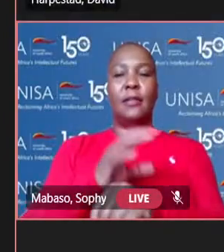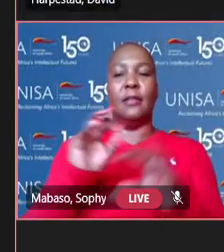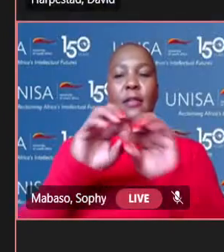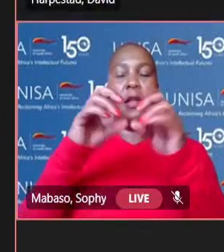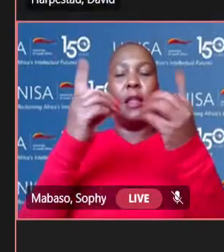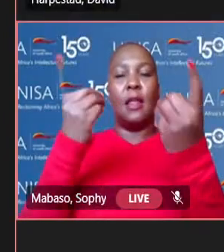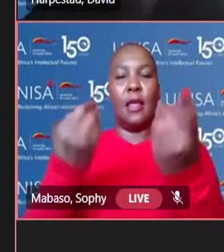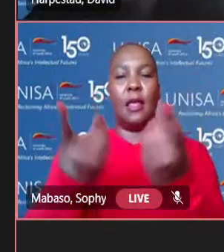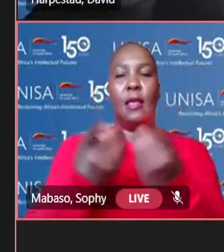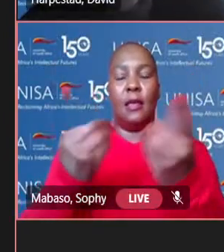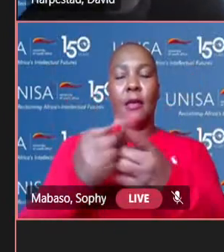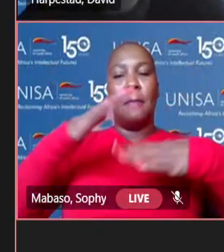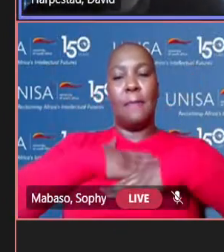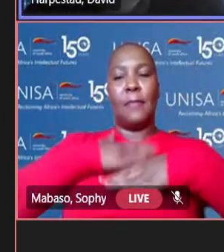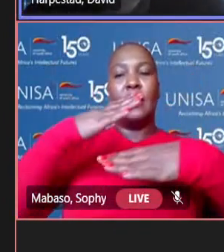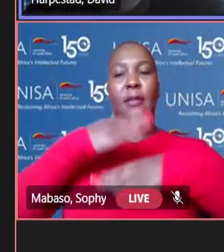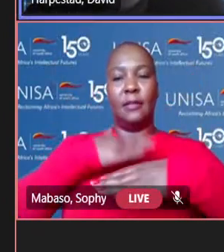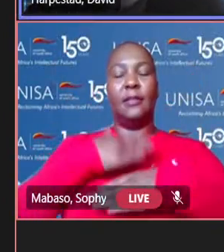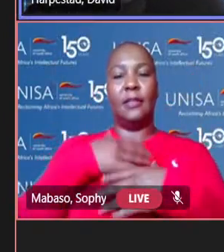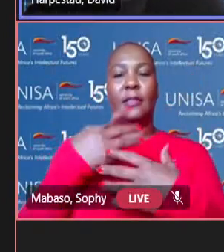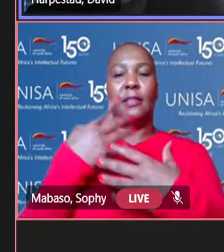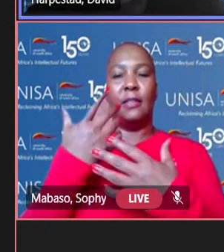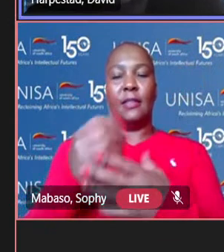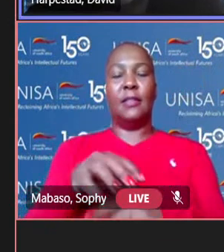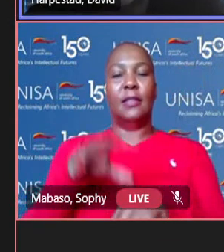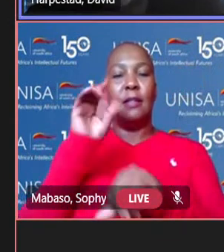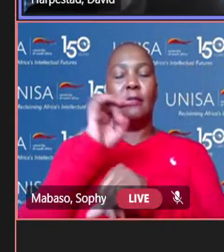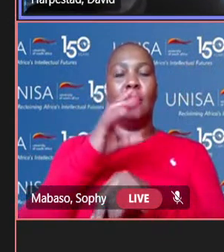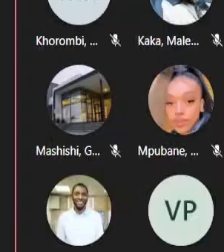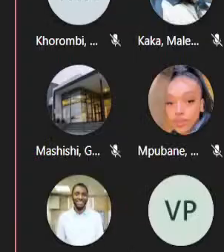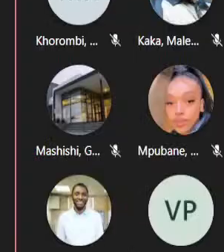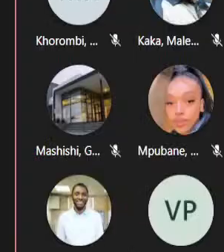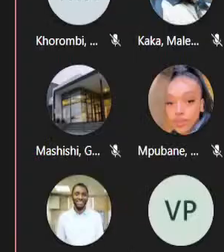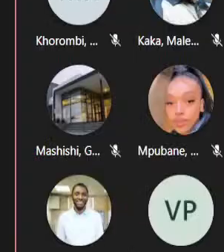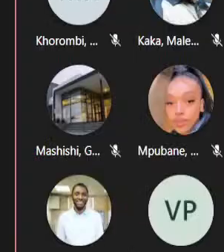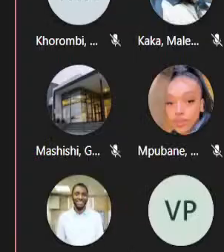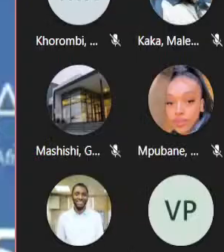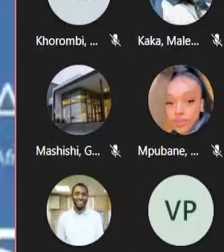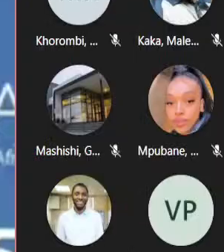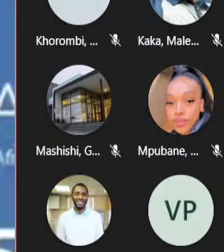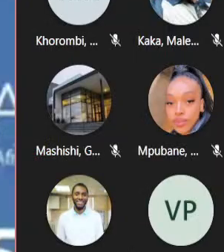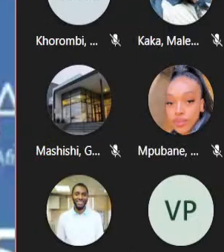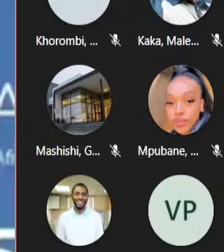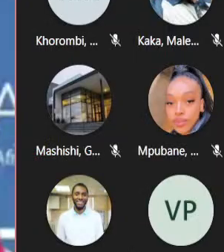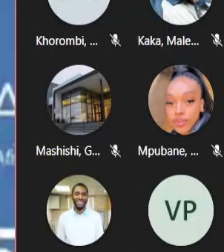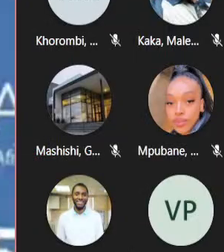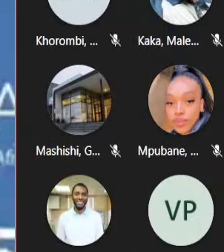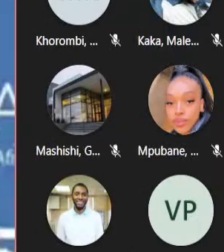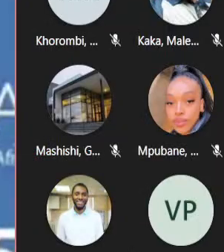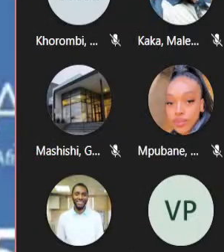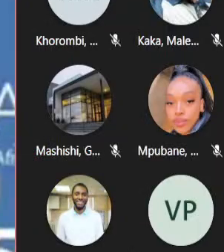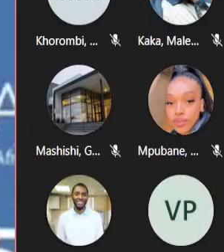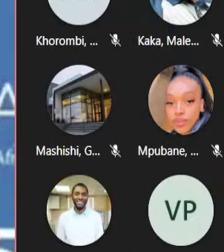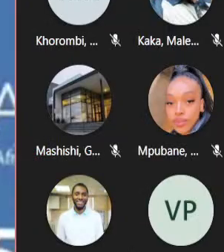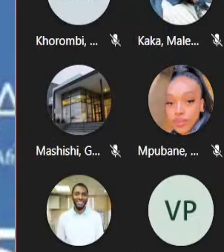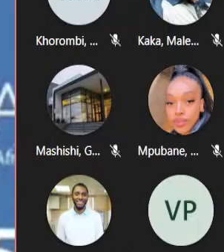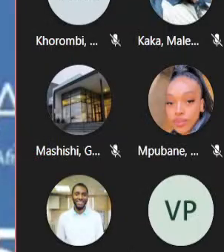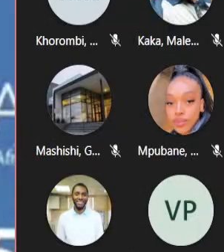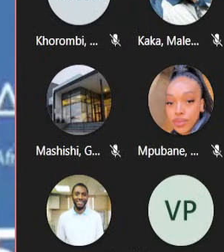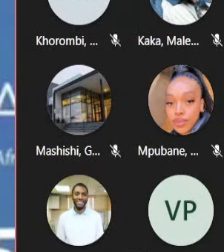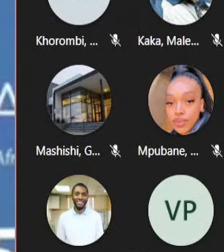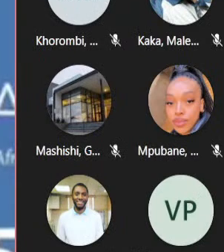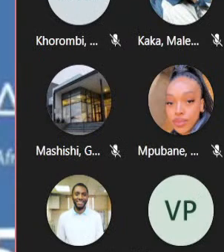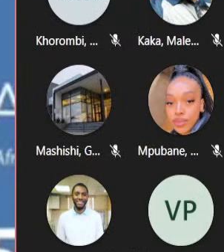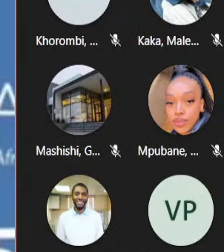information that you've given you. So as students, you can see, it's not just during studies, it's before you study and after your studies